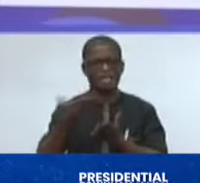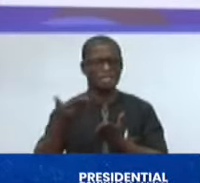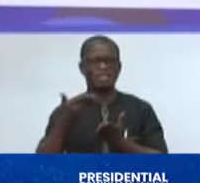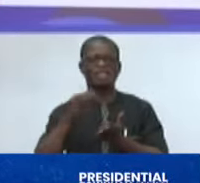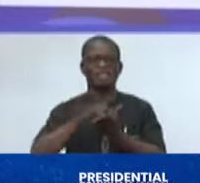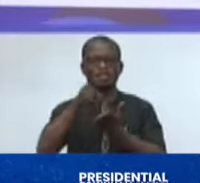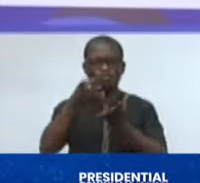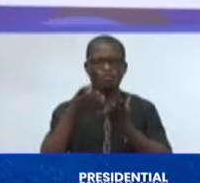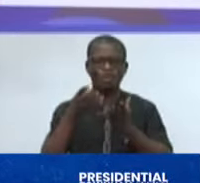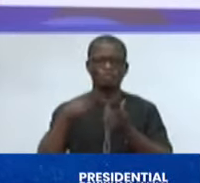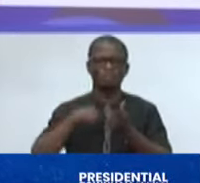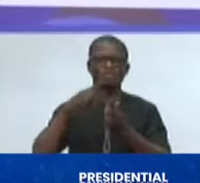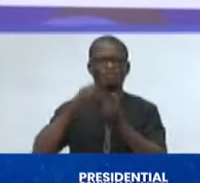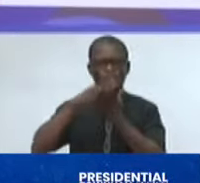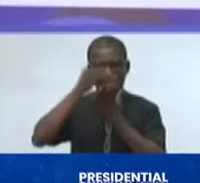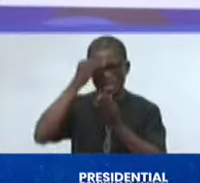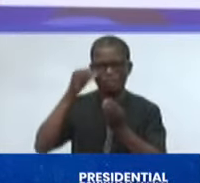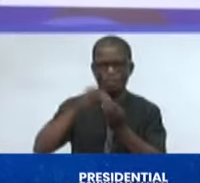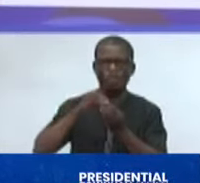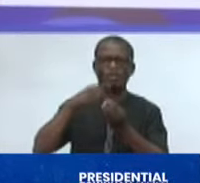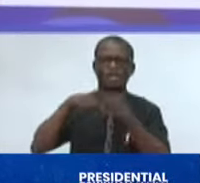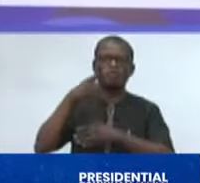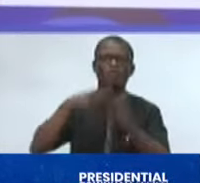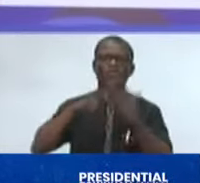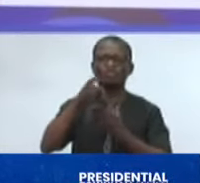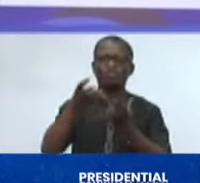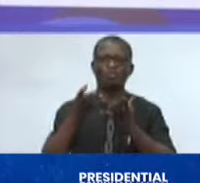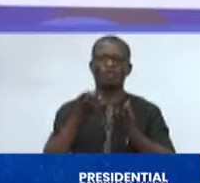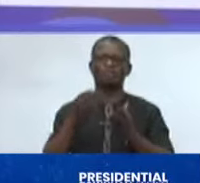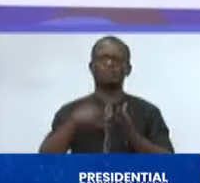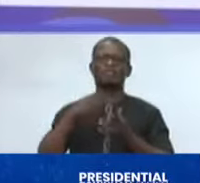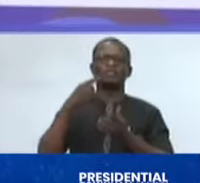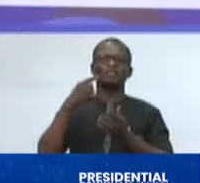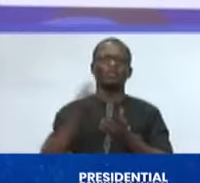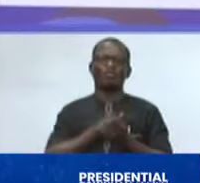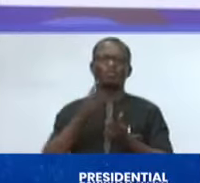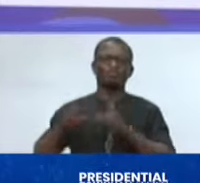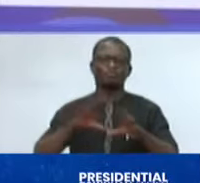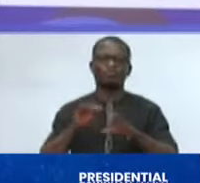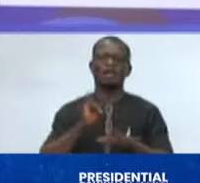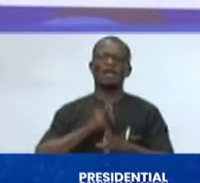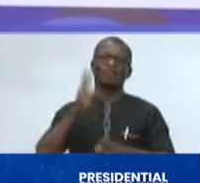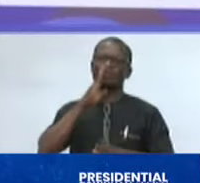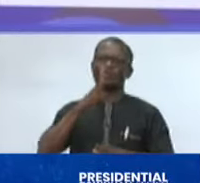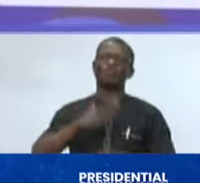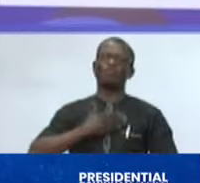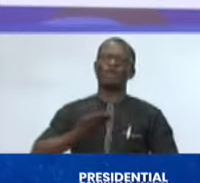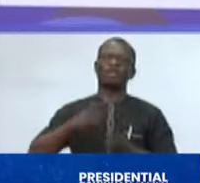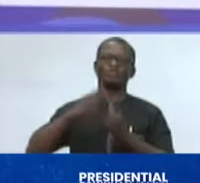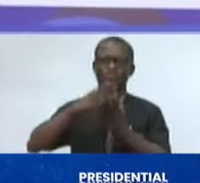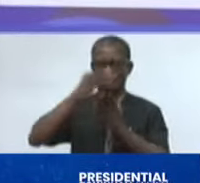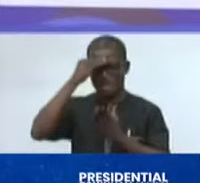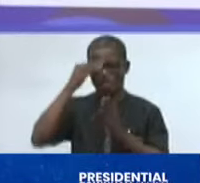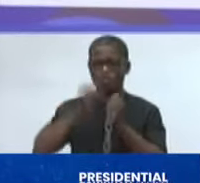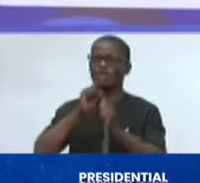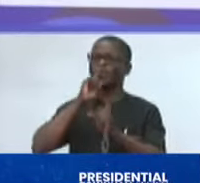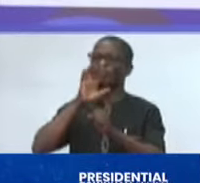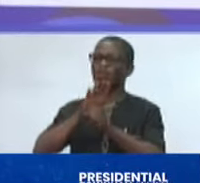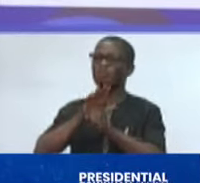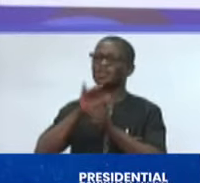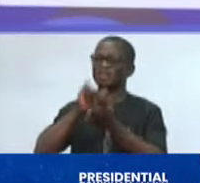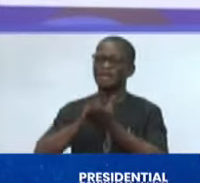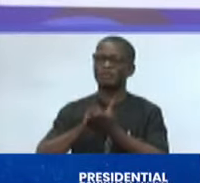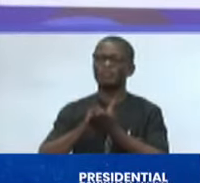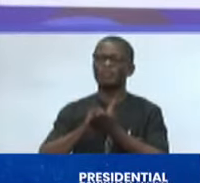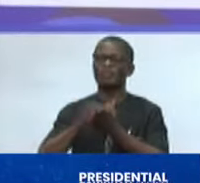more about what you want us to do, I'll be willing to learn it. But I can assure you that we will, in